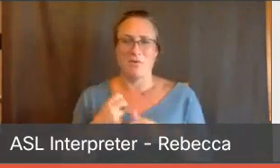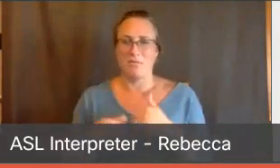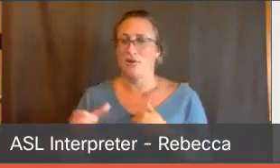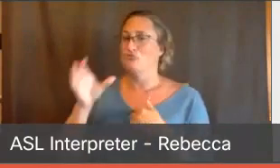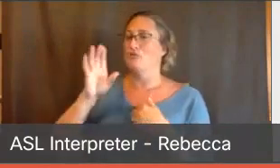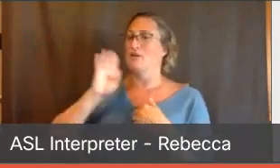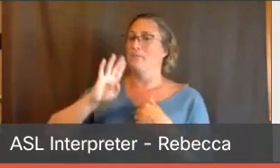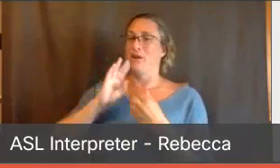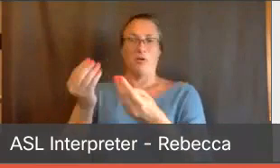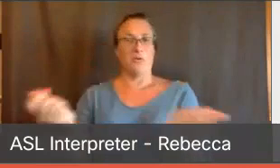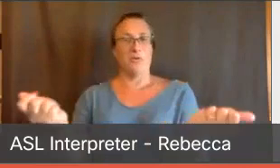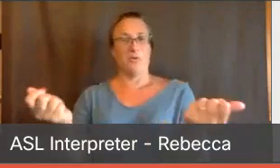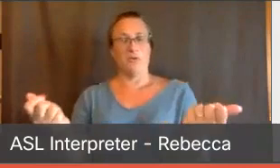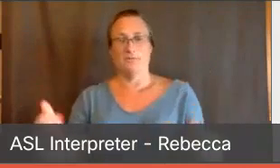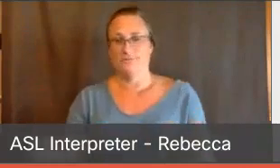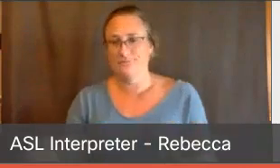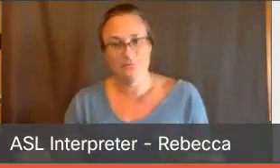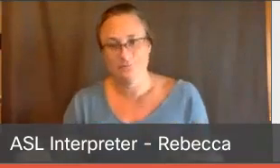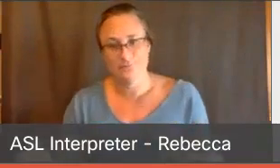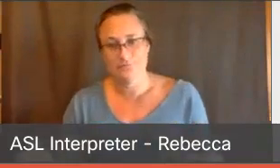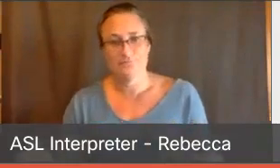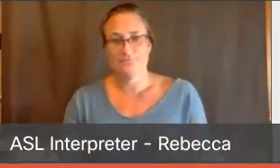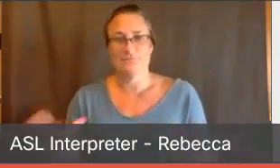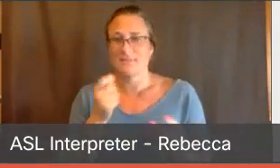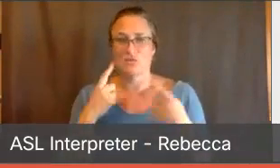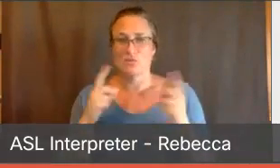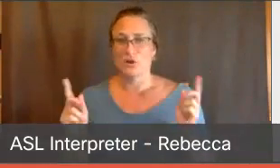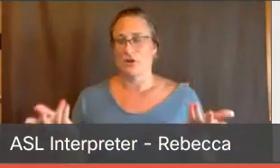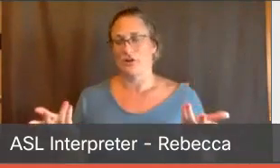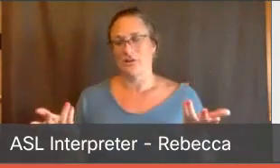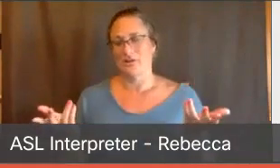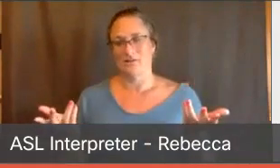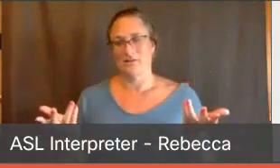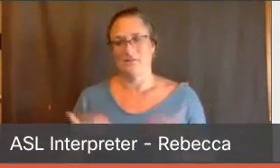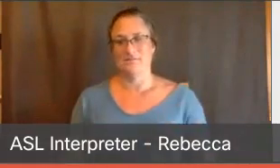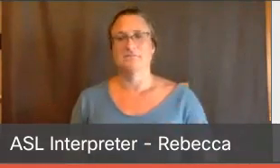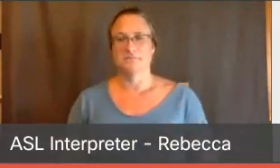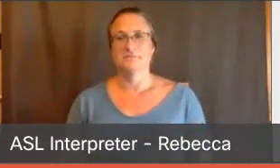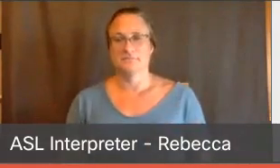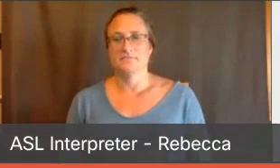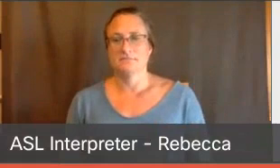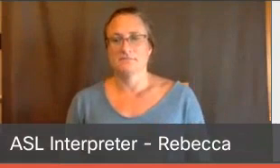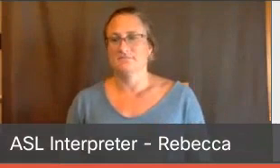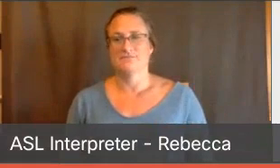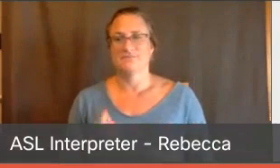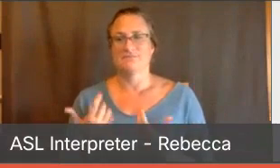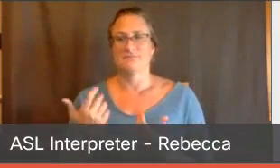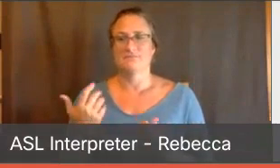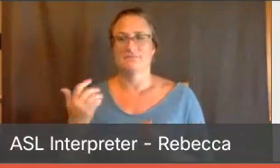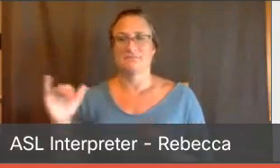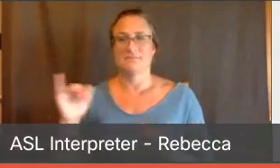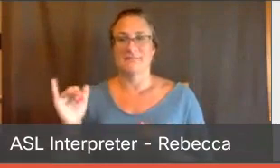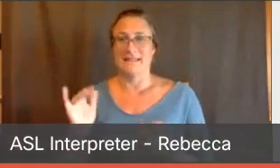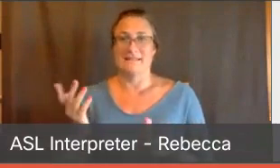to make this person closer to their social peers to be doing some of these things. It's a Band-Aid on a bullet wound,